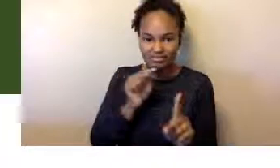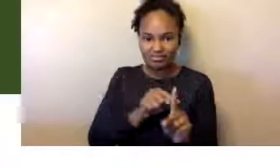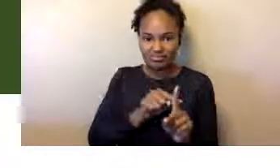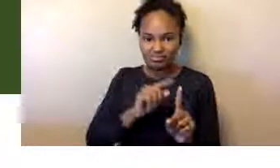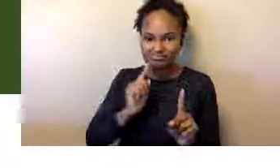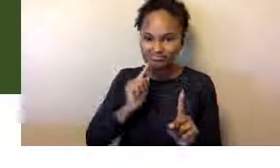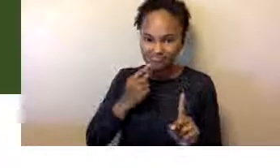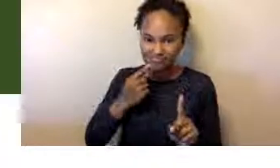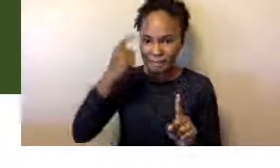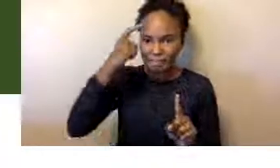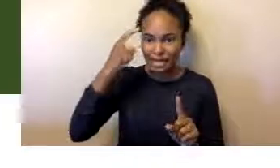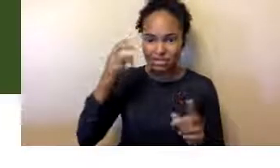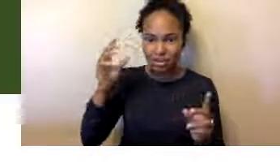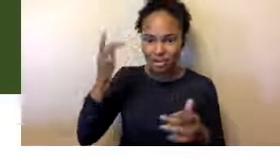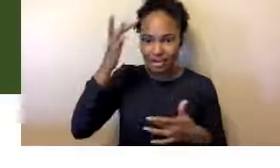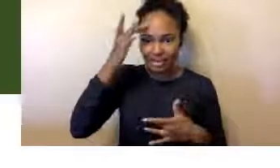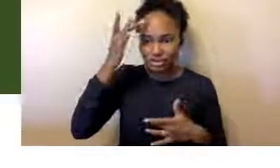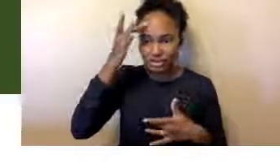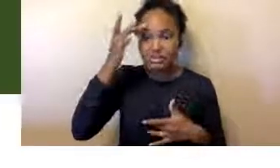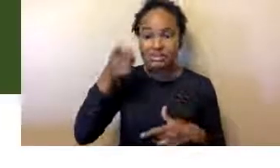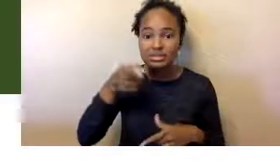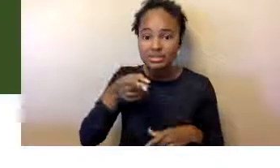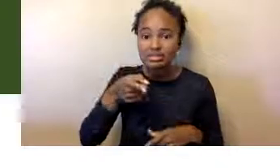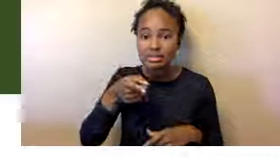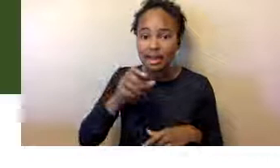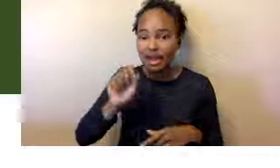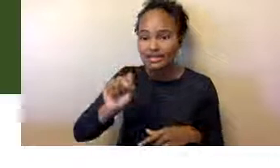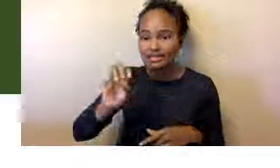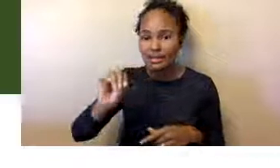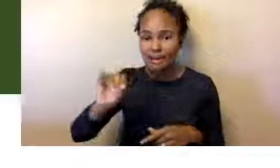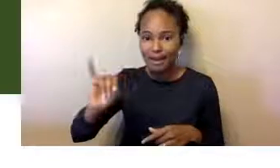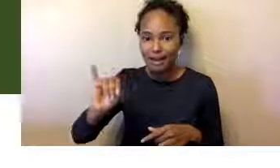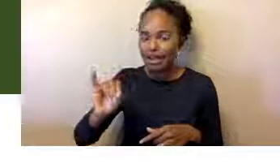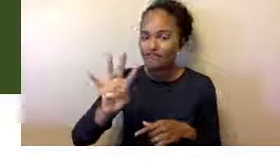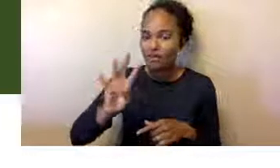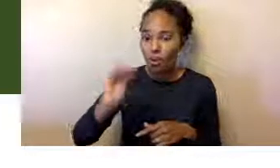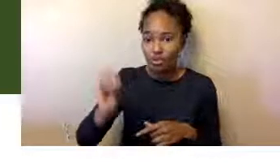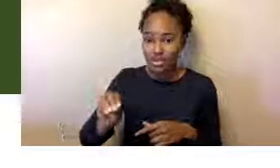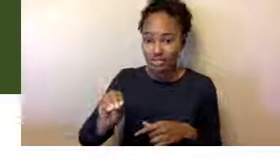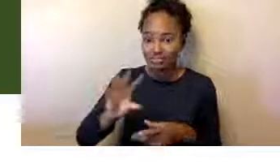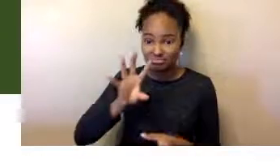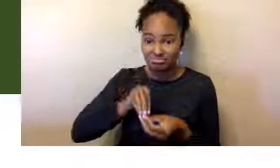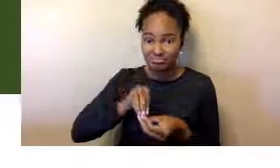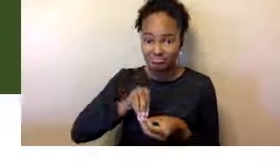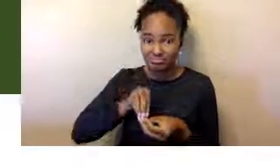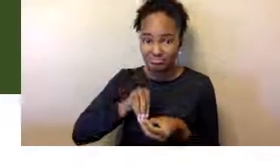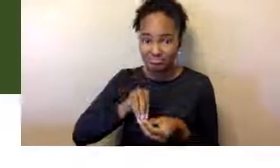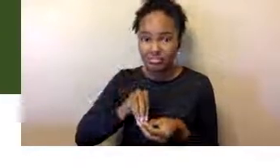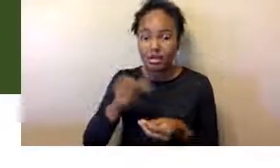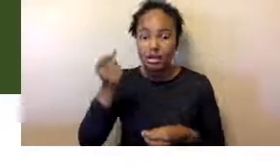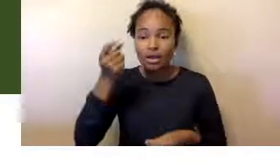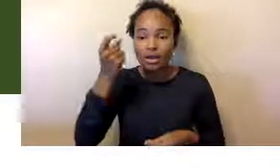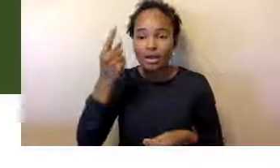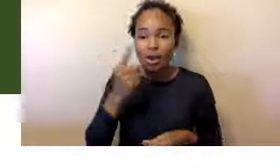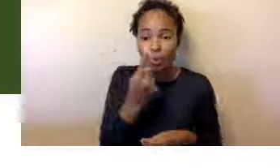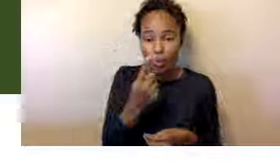SMI are about 4% of the US population. However, nationally, 1 in 10 of all